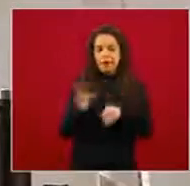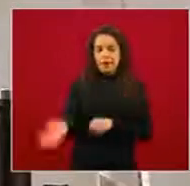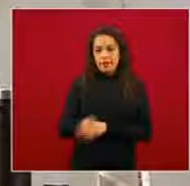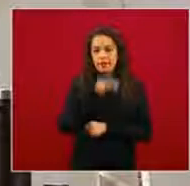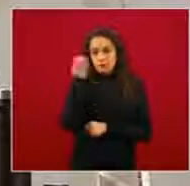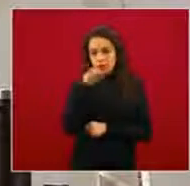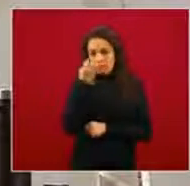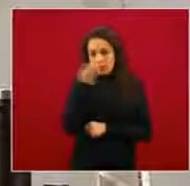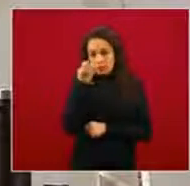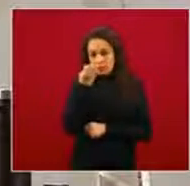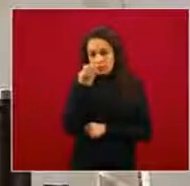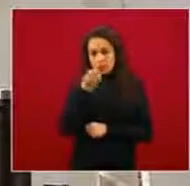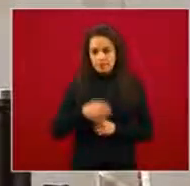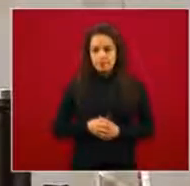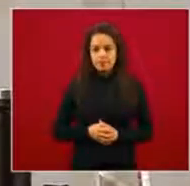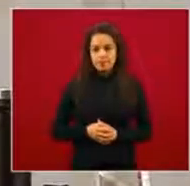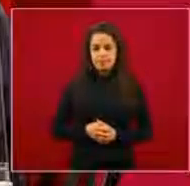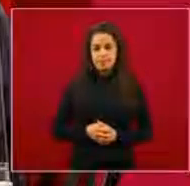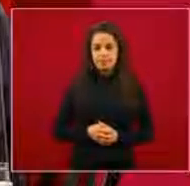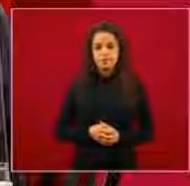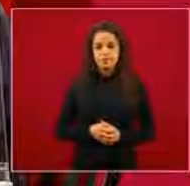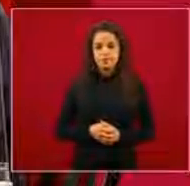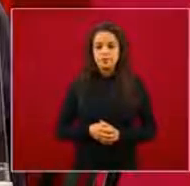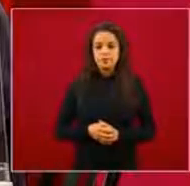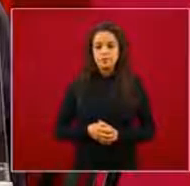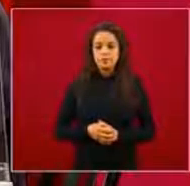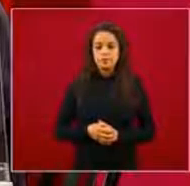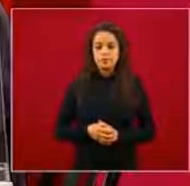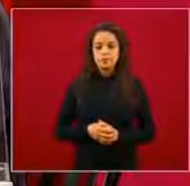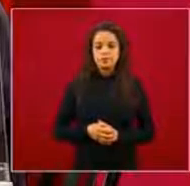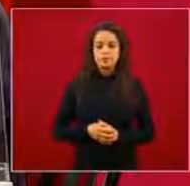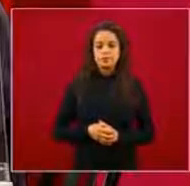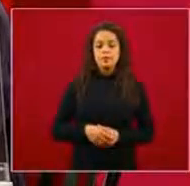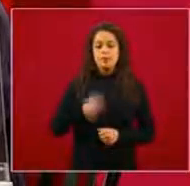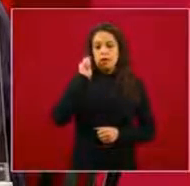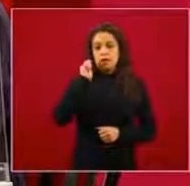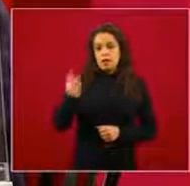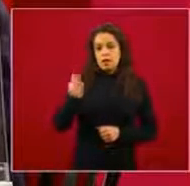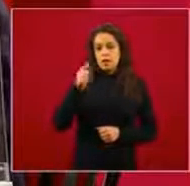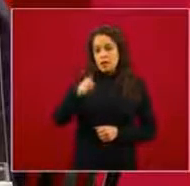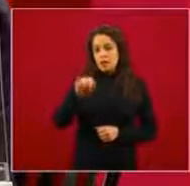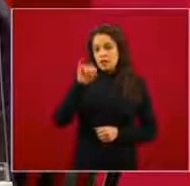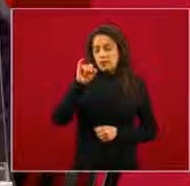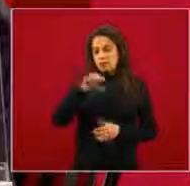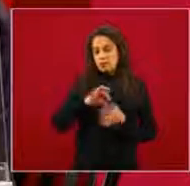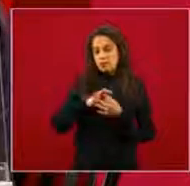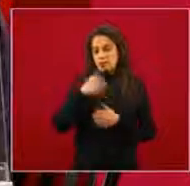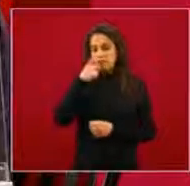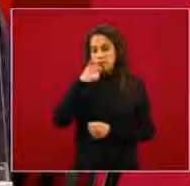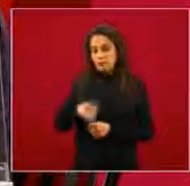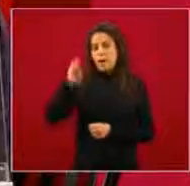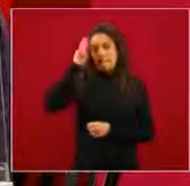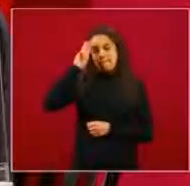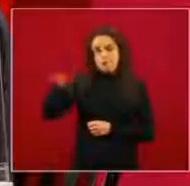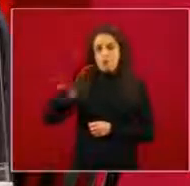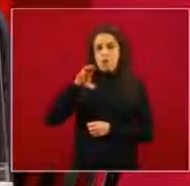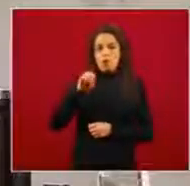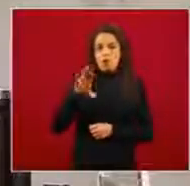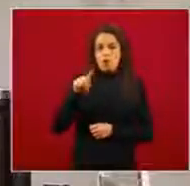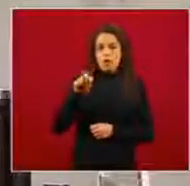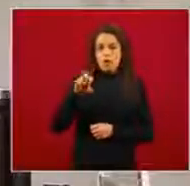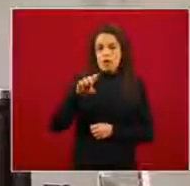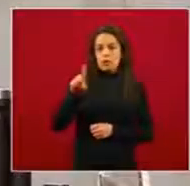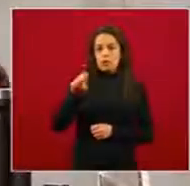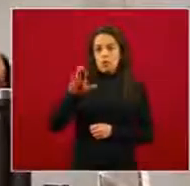activities in national education system that Professor Moctezuma Barragan mentioned, it was a very